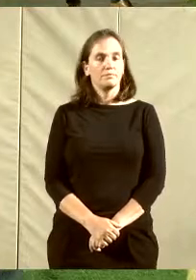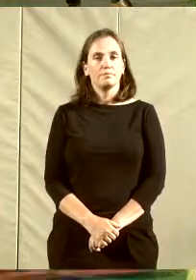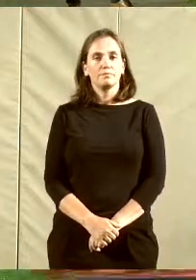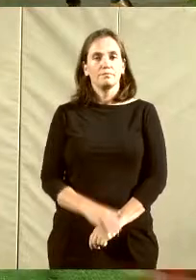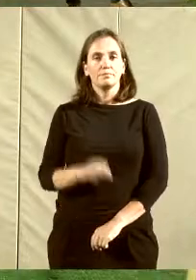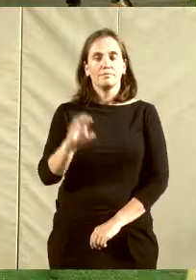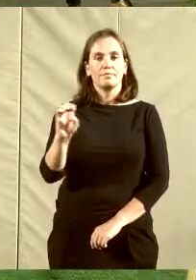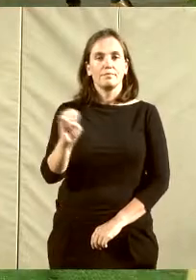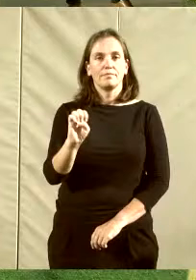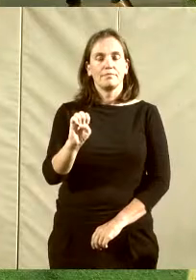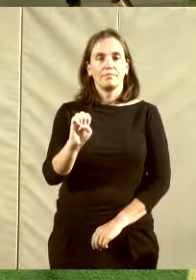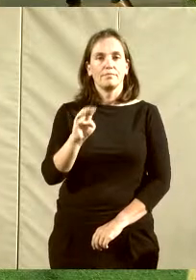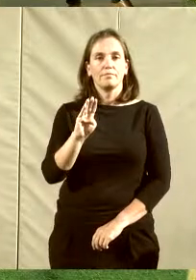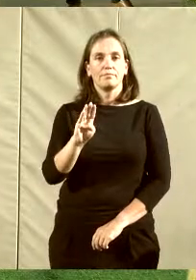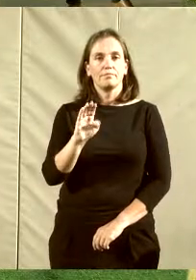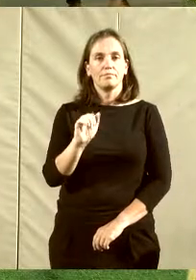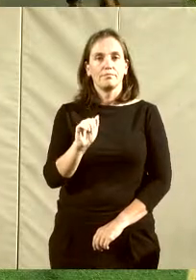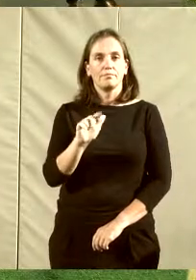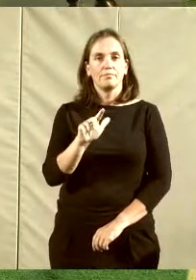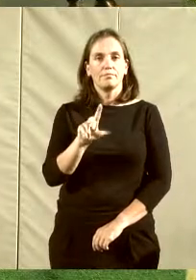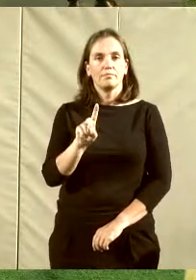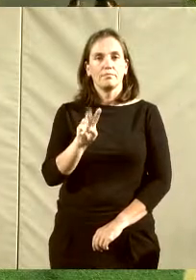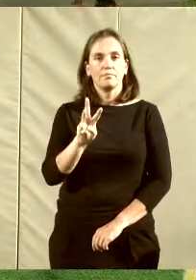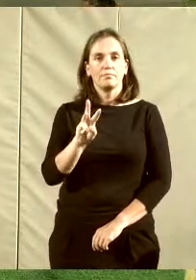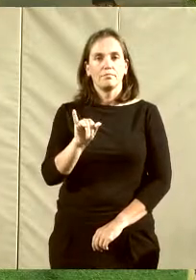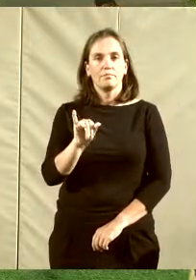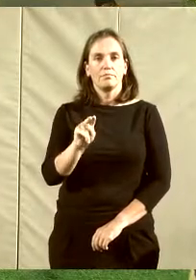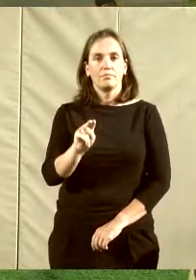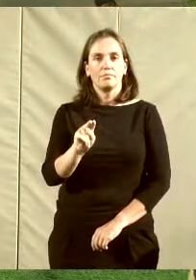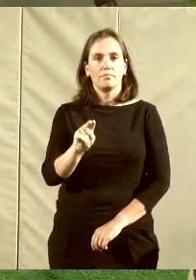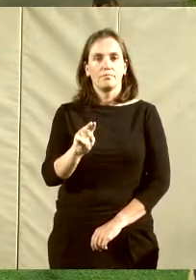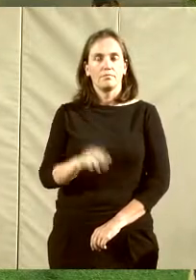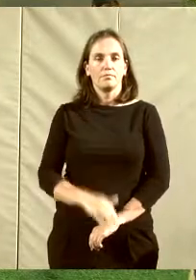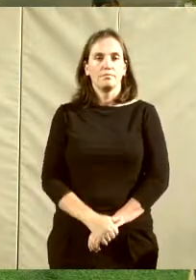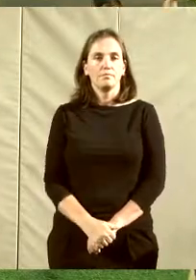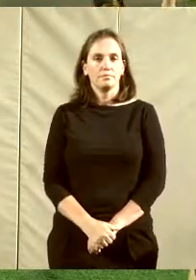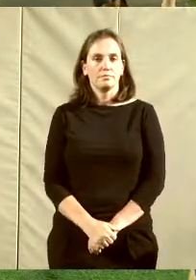Ella Jewel Baldwin.